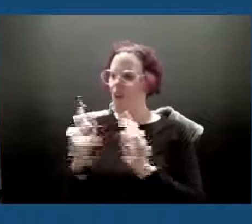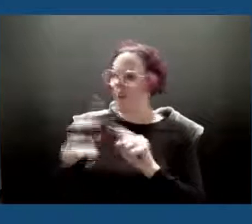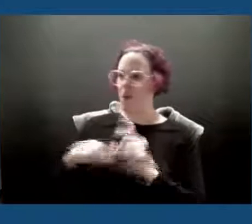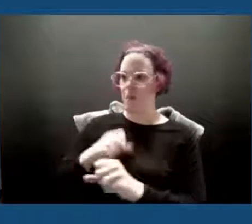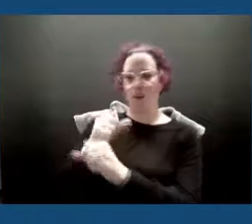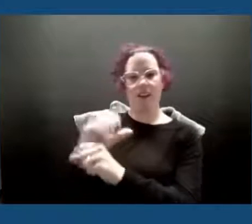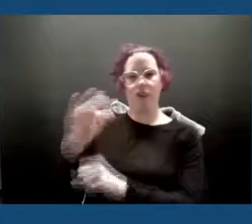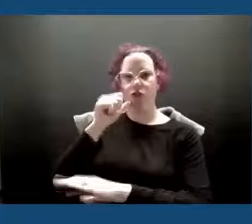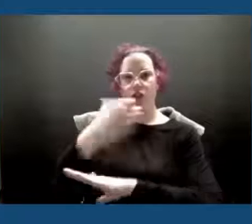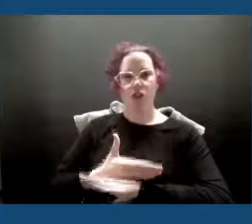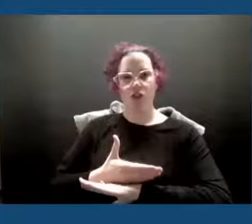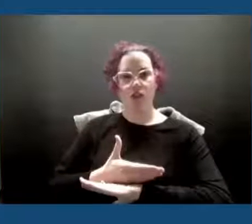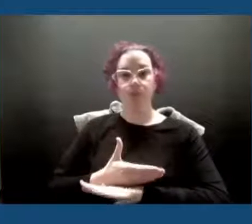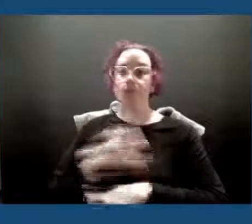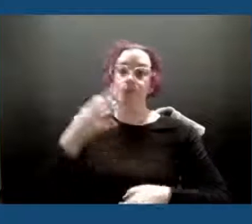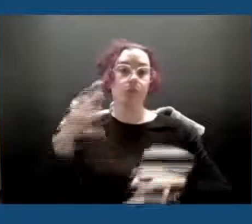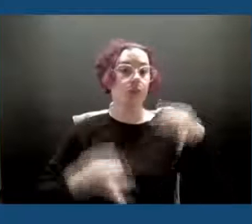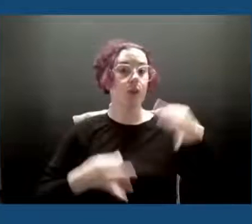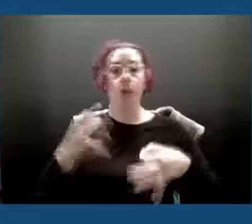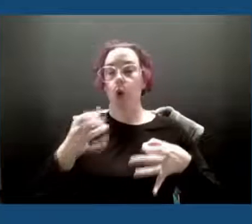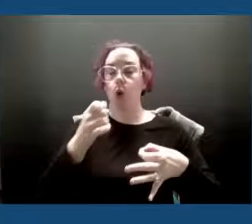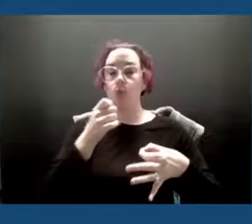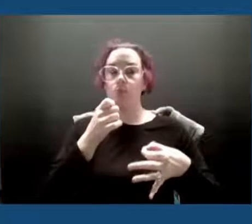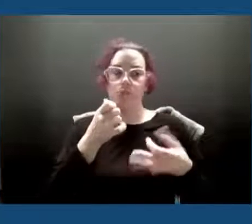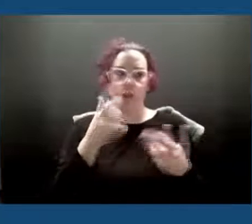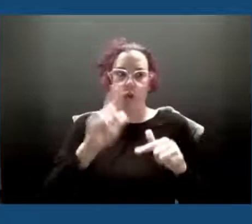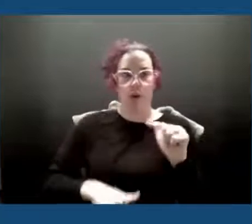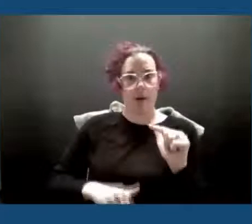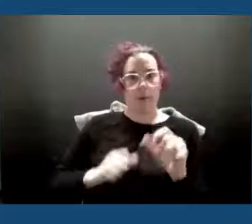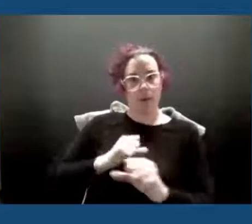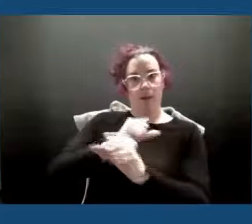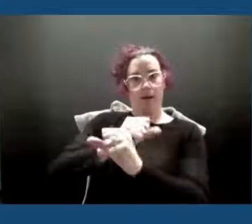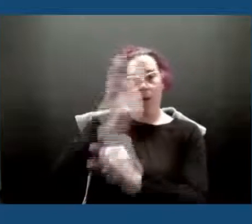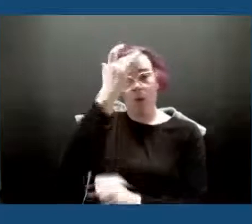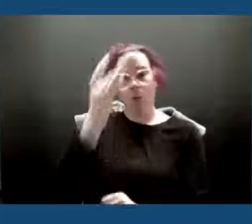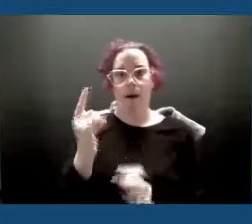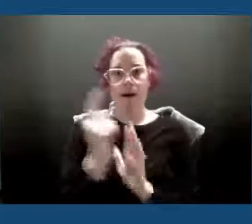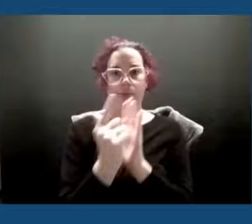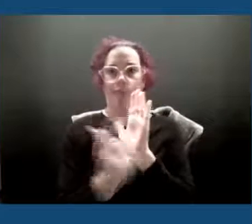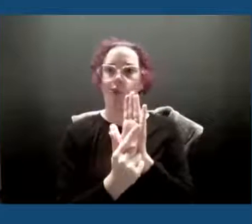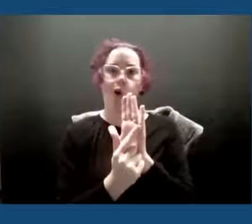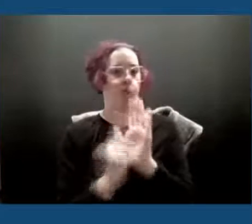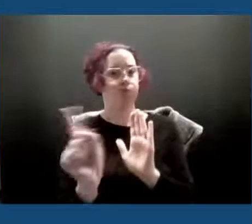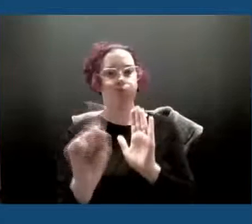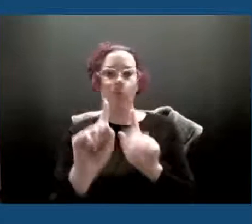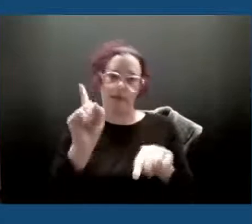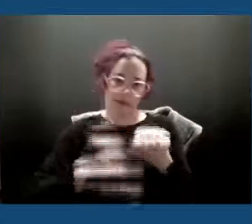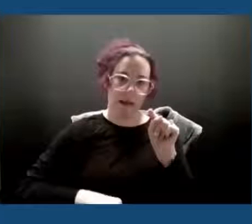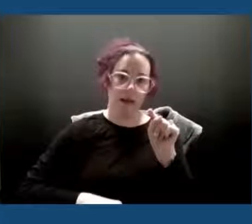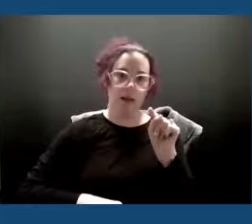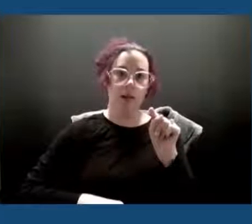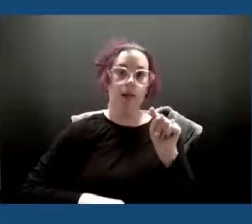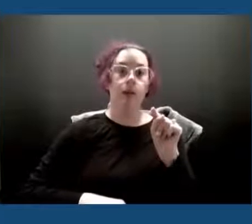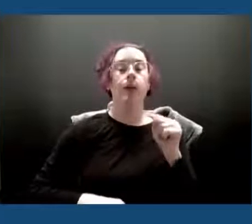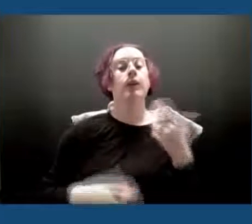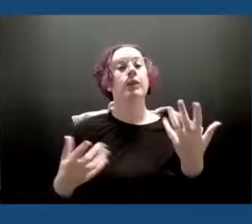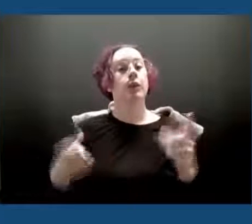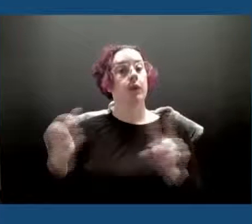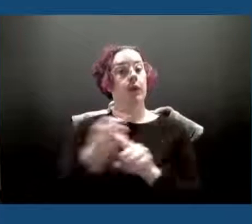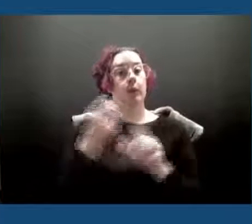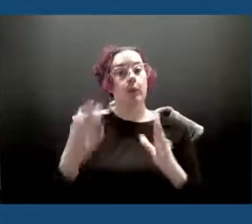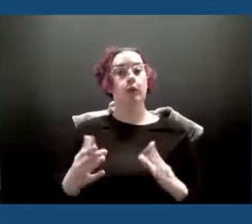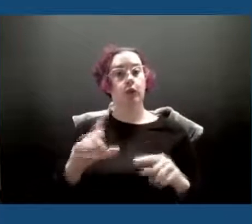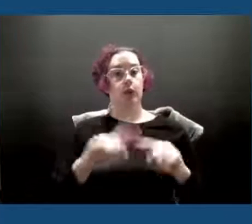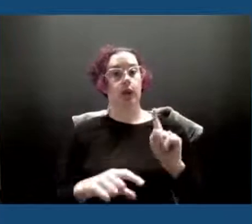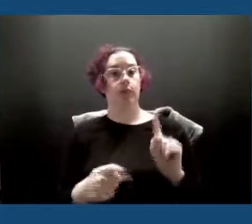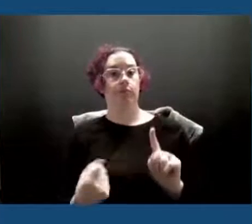were not equipped to protect her because the law did not allow it. So when the abuser couldn't get to her,